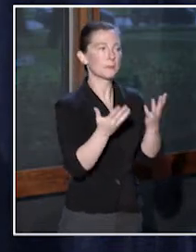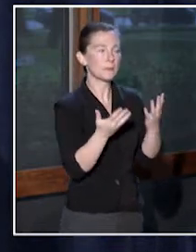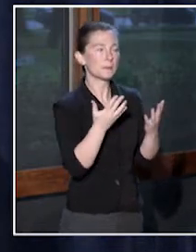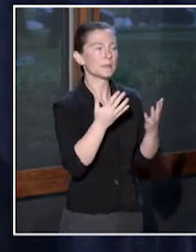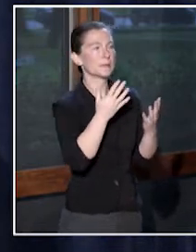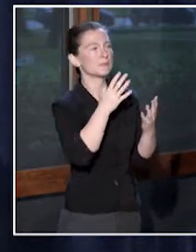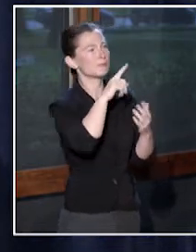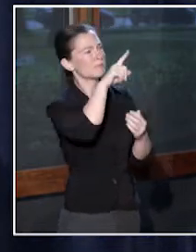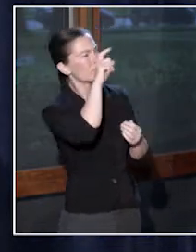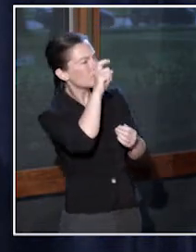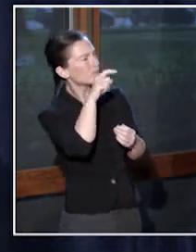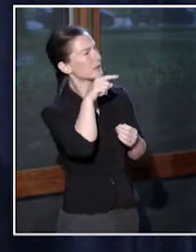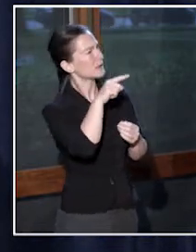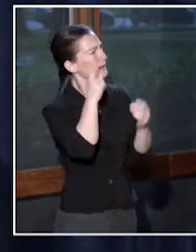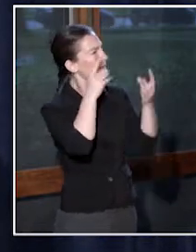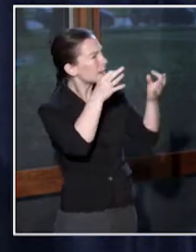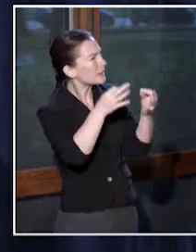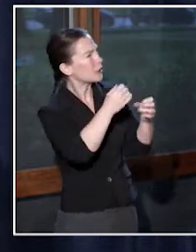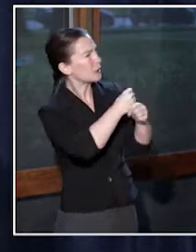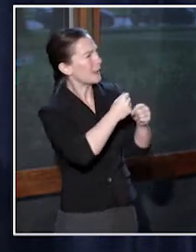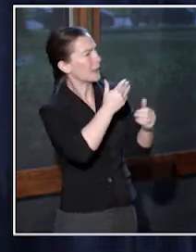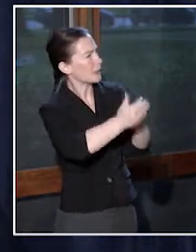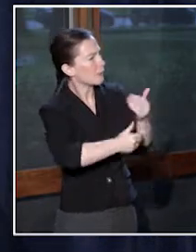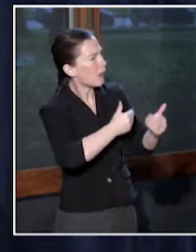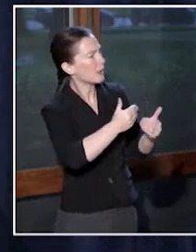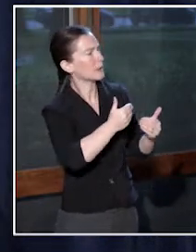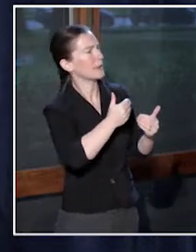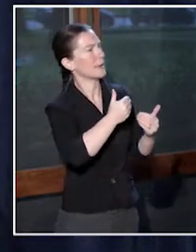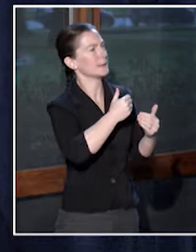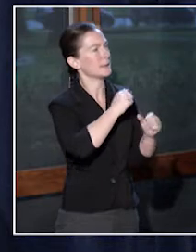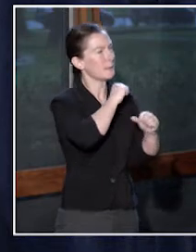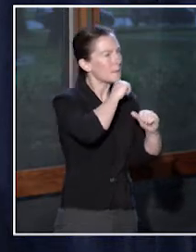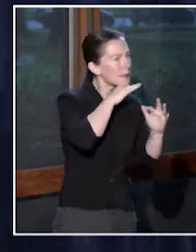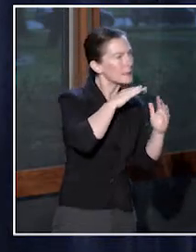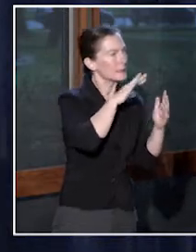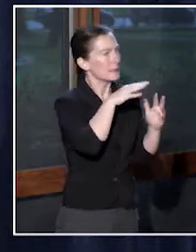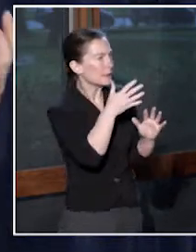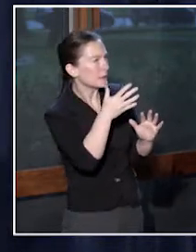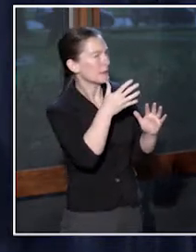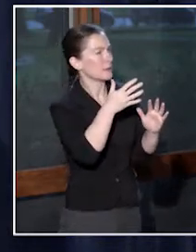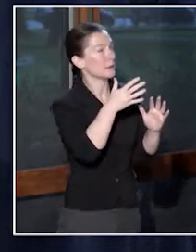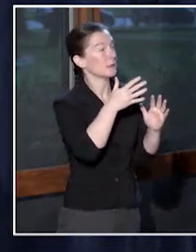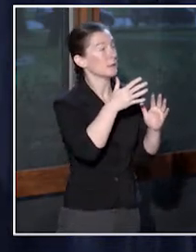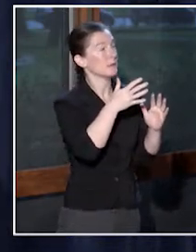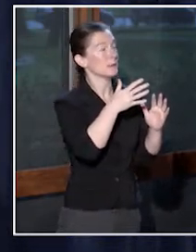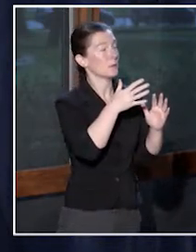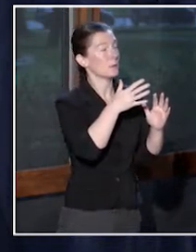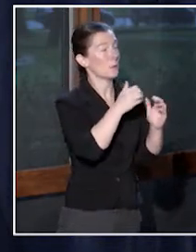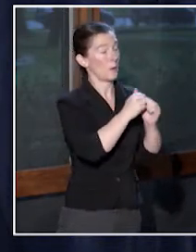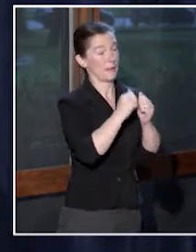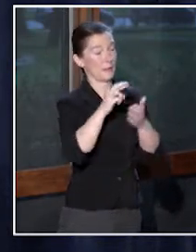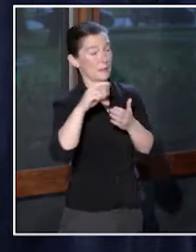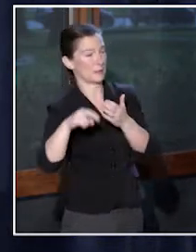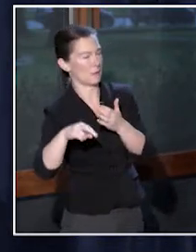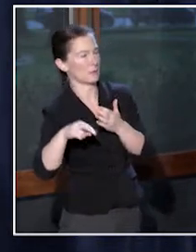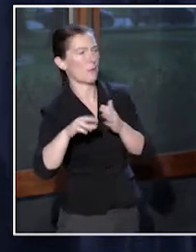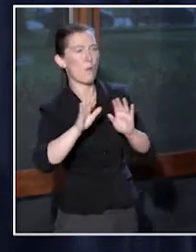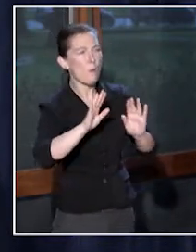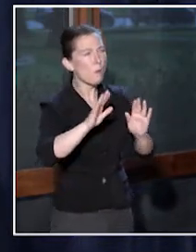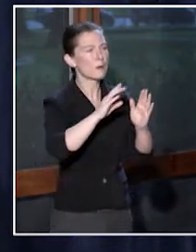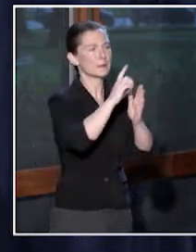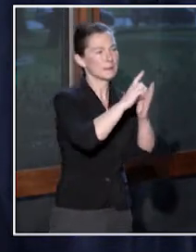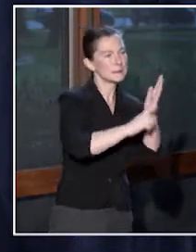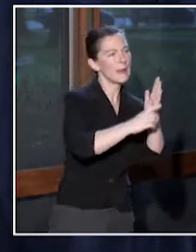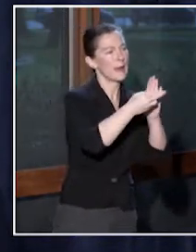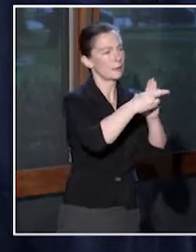complicated decision-making process with the actual outcomes. Yes, design review is complicated. The appeals